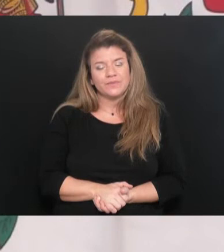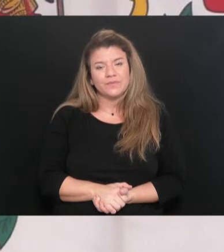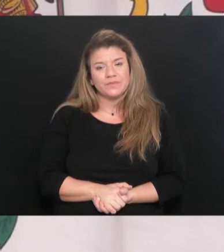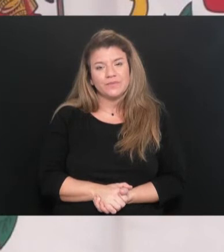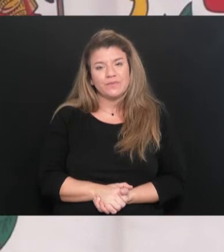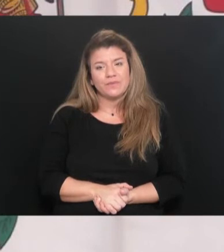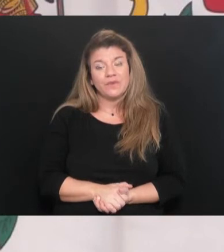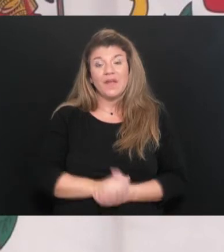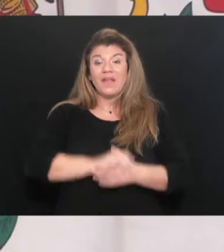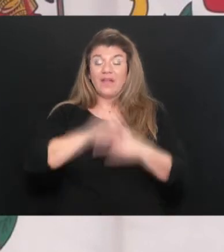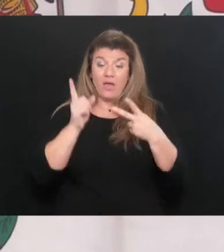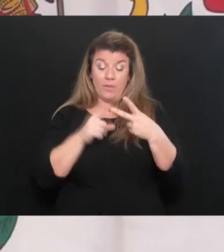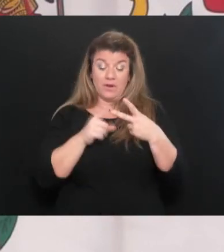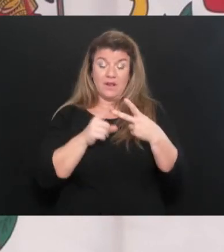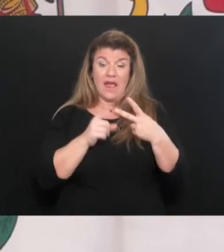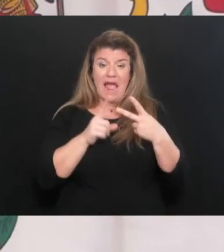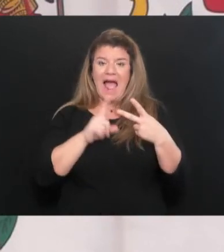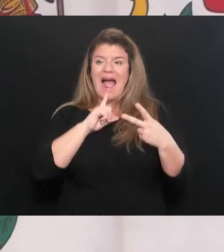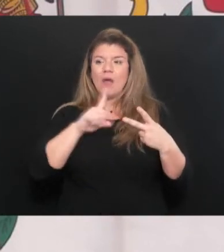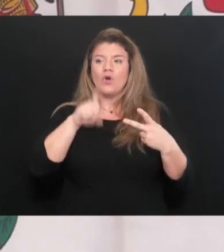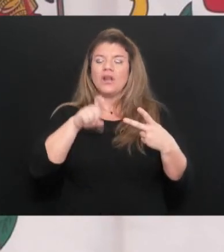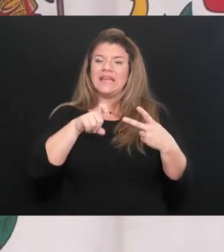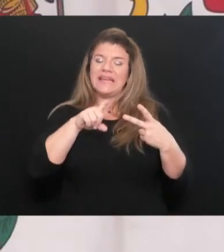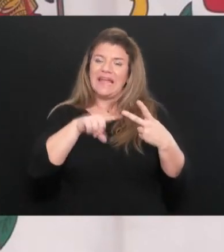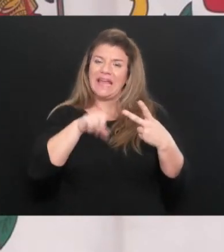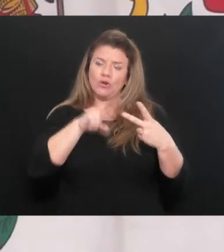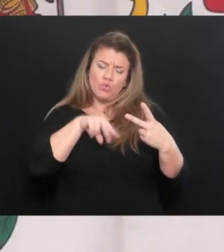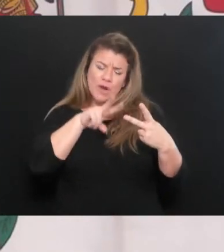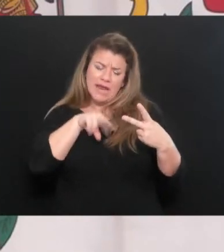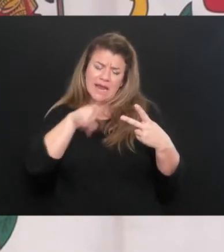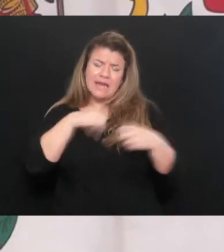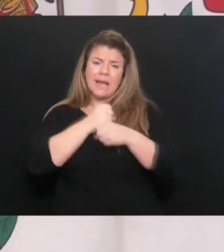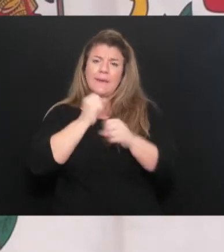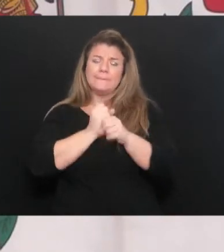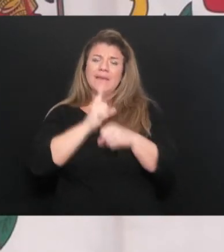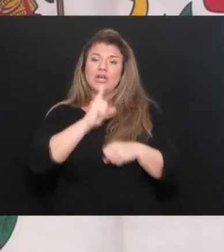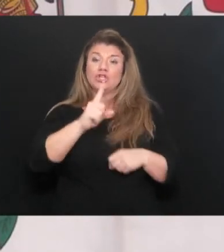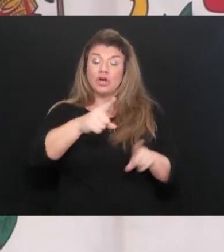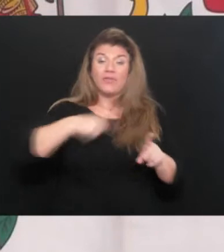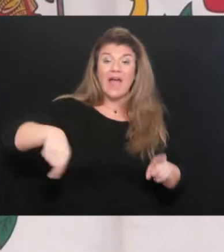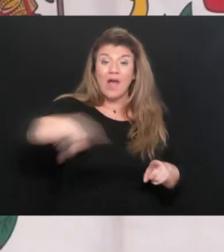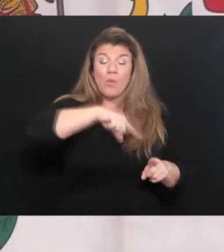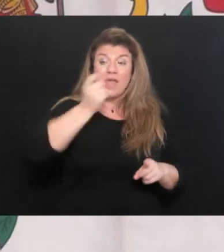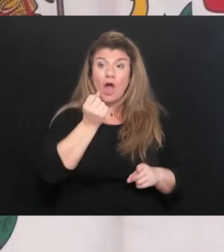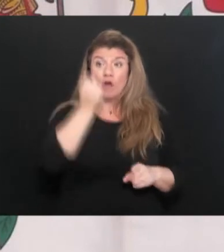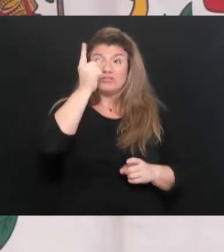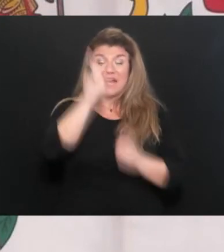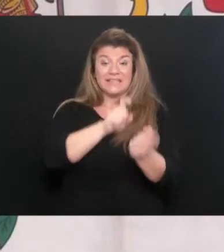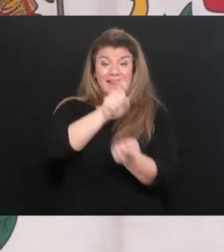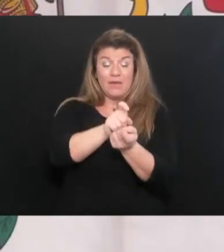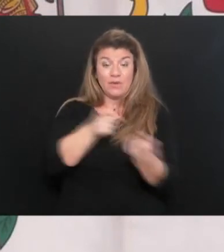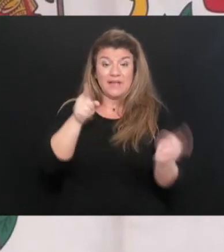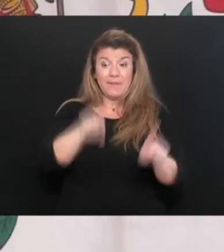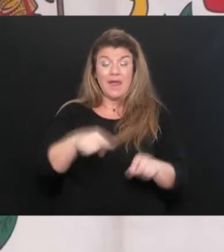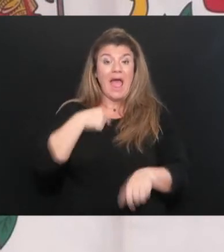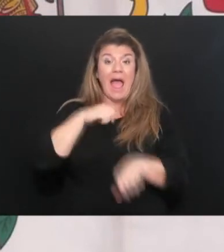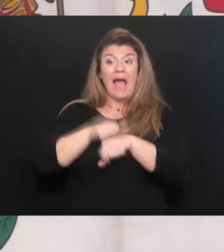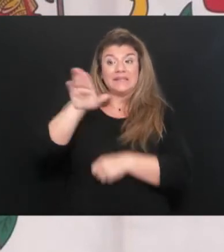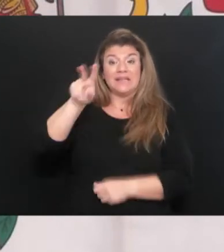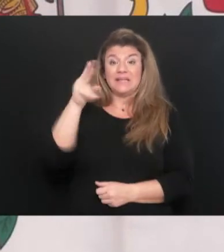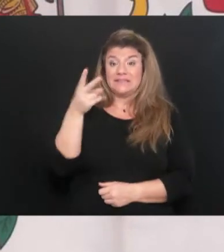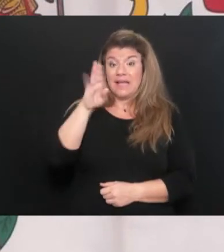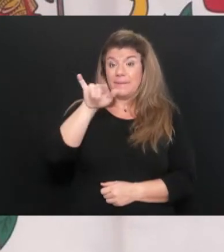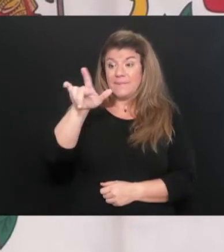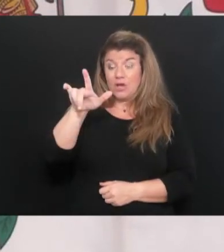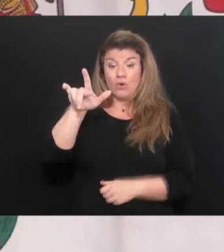really need to go through this and read through this to make sure that we all understand exactly what we're doing. I sent a second bill up.